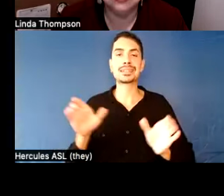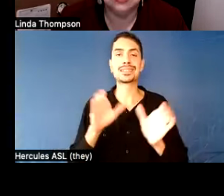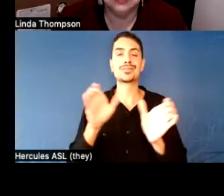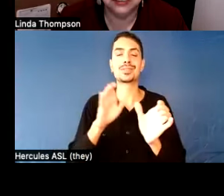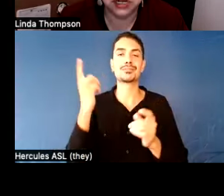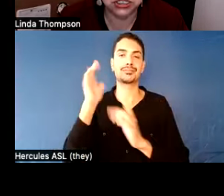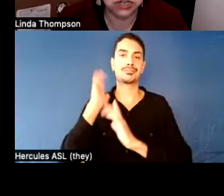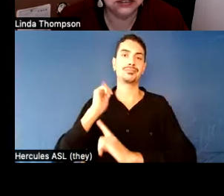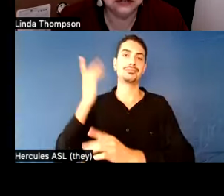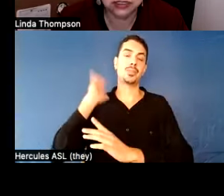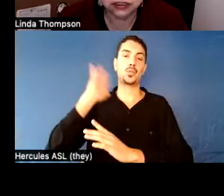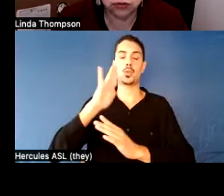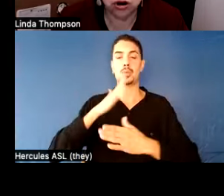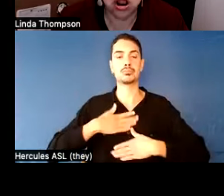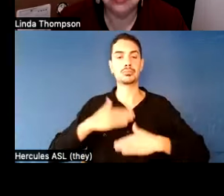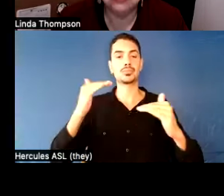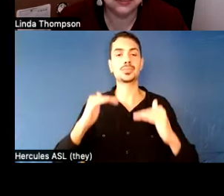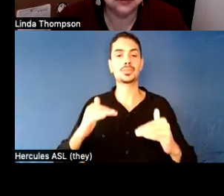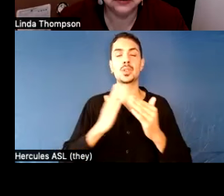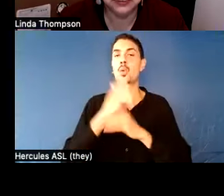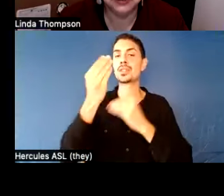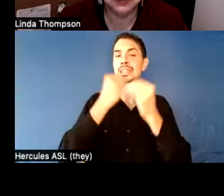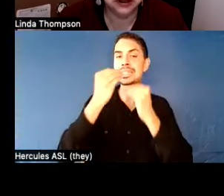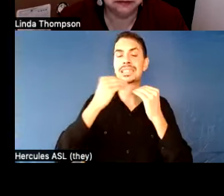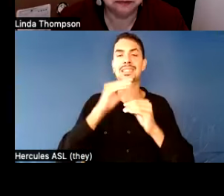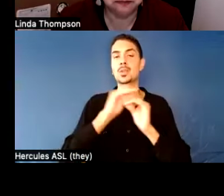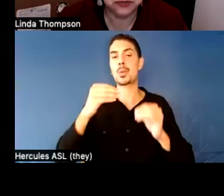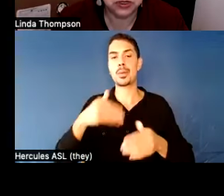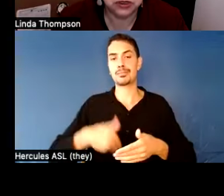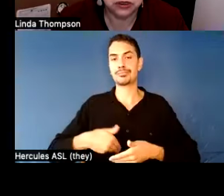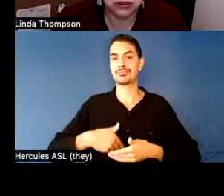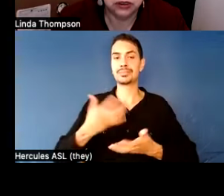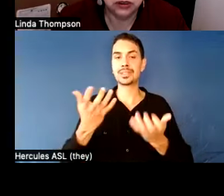cramps, digestive system problems, including,